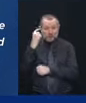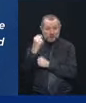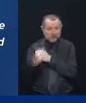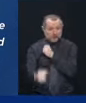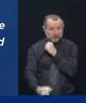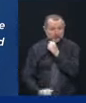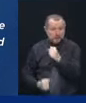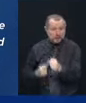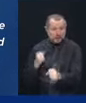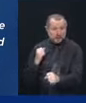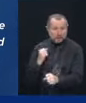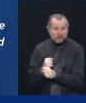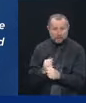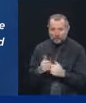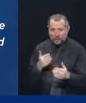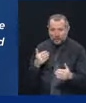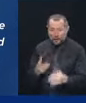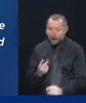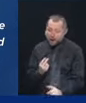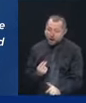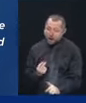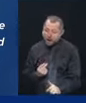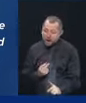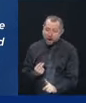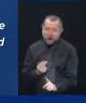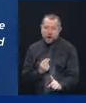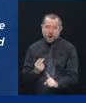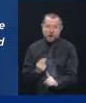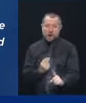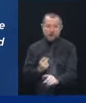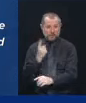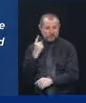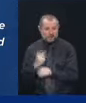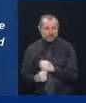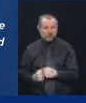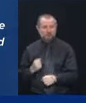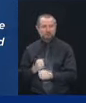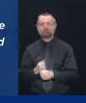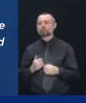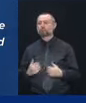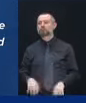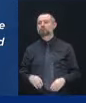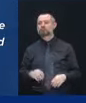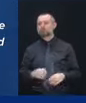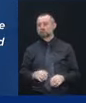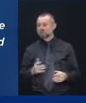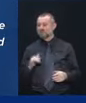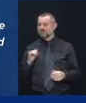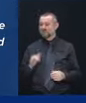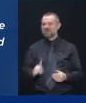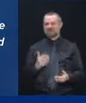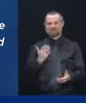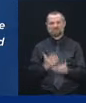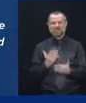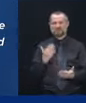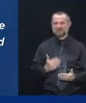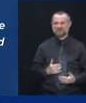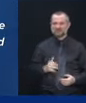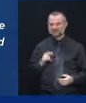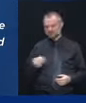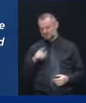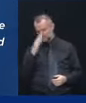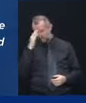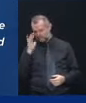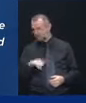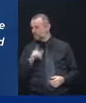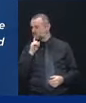a sober note, but also a realistic note. Well, why don't